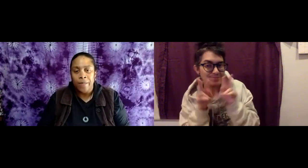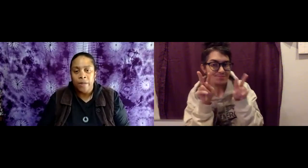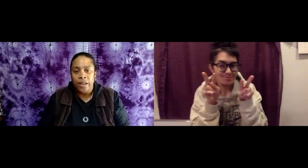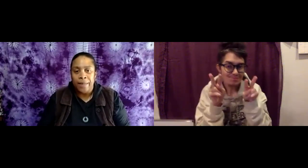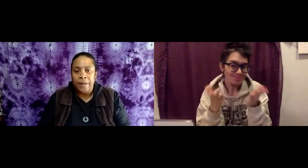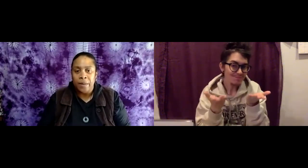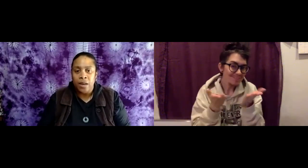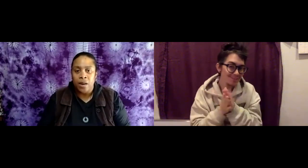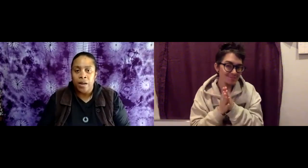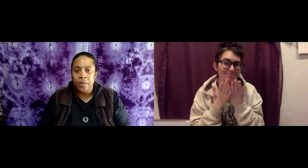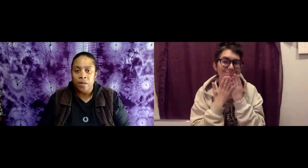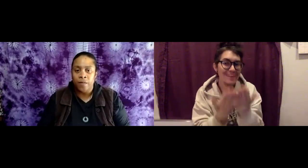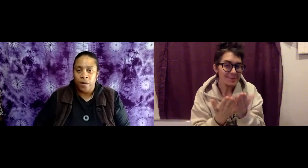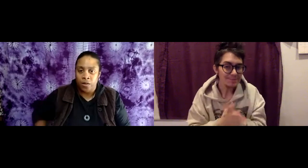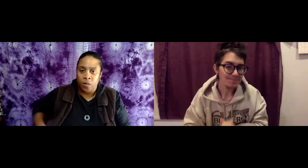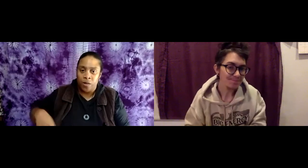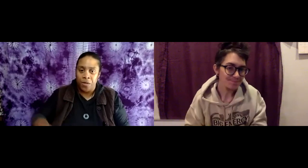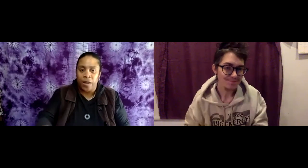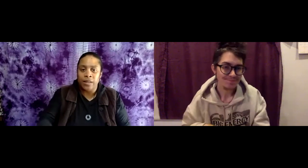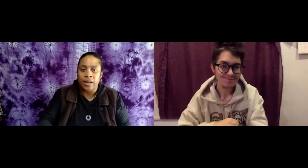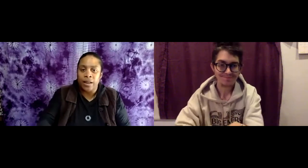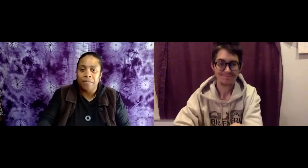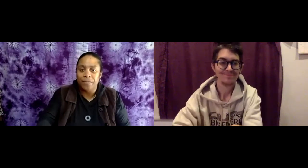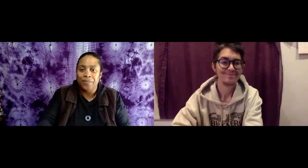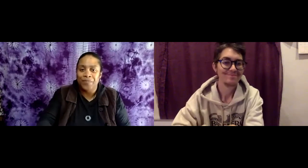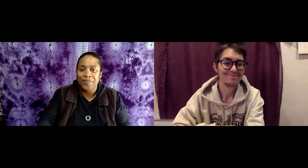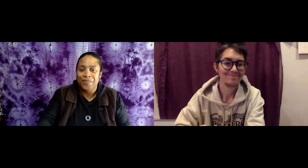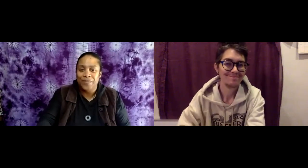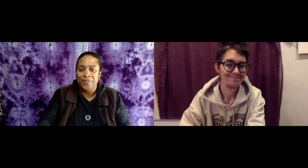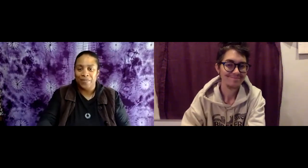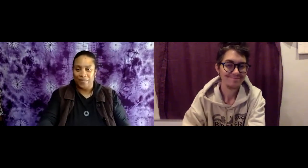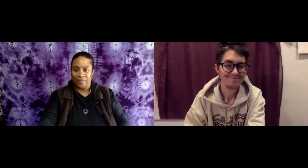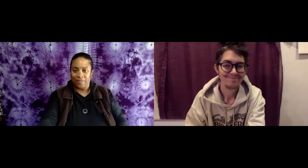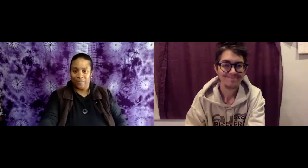anyway, I'm really happy to be here and I'm looking forward to working with you all tonight.